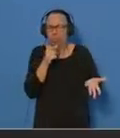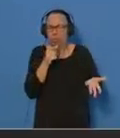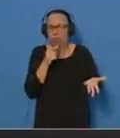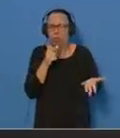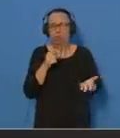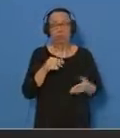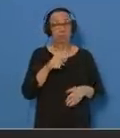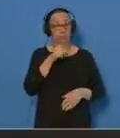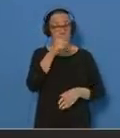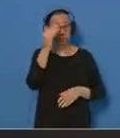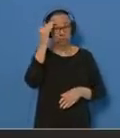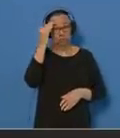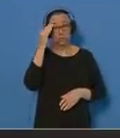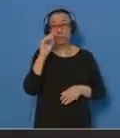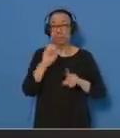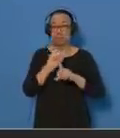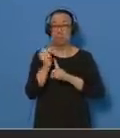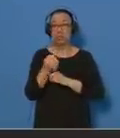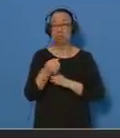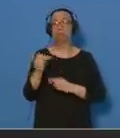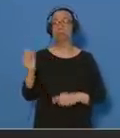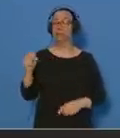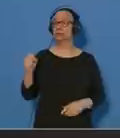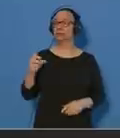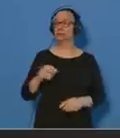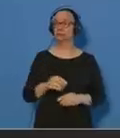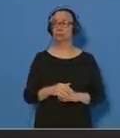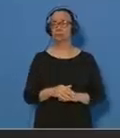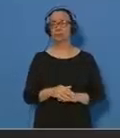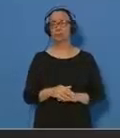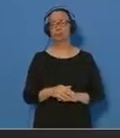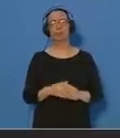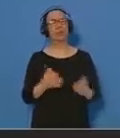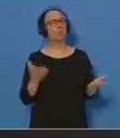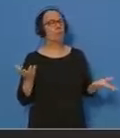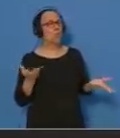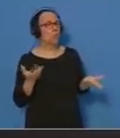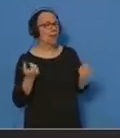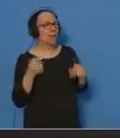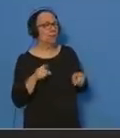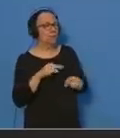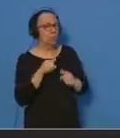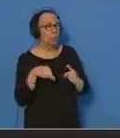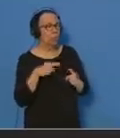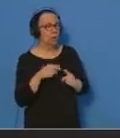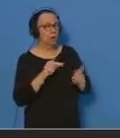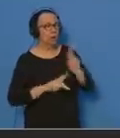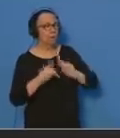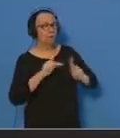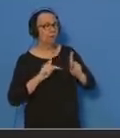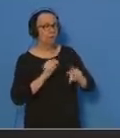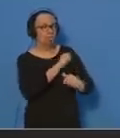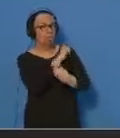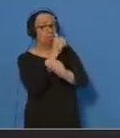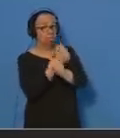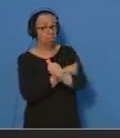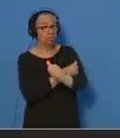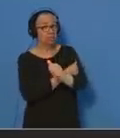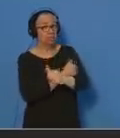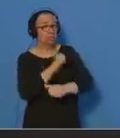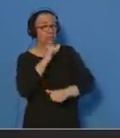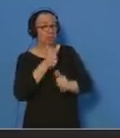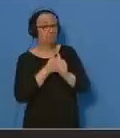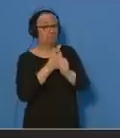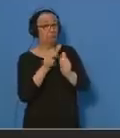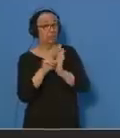issue? I am aware of the incident. And okay, what happens when people of authority are not abiding by